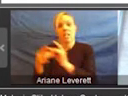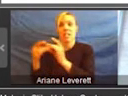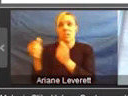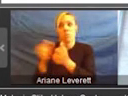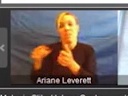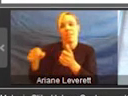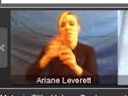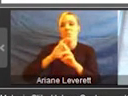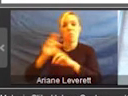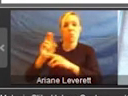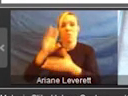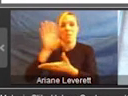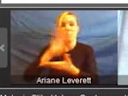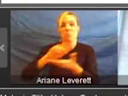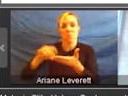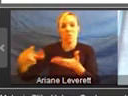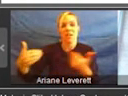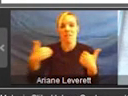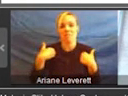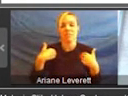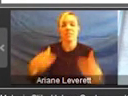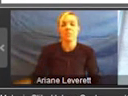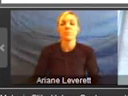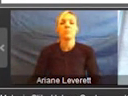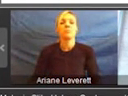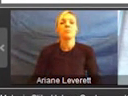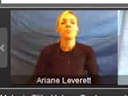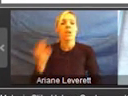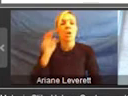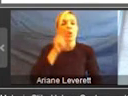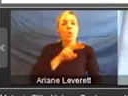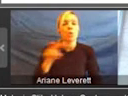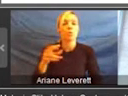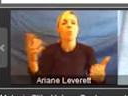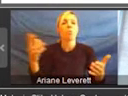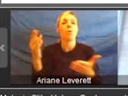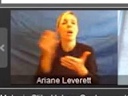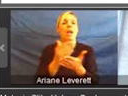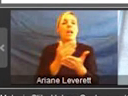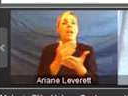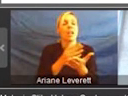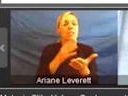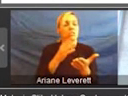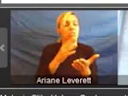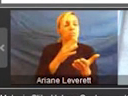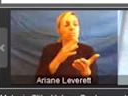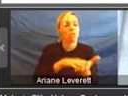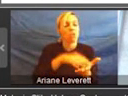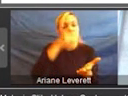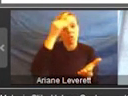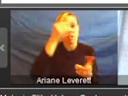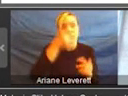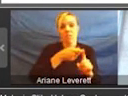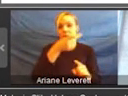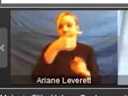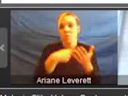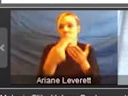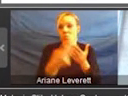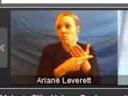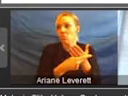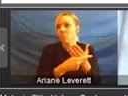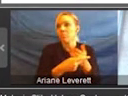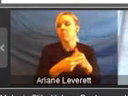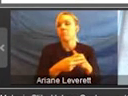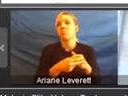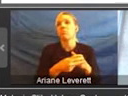interesting or good to look at the lessons learned or actually the take-up of a project or a technology in order to then get a